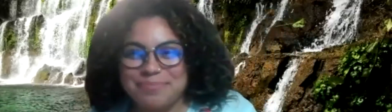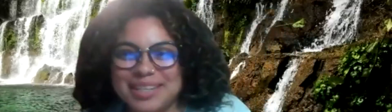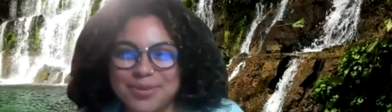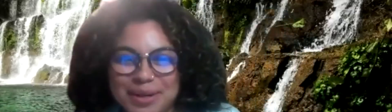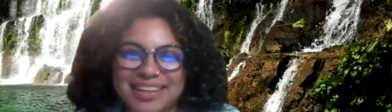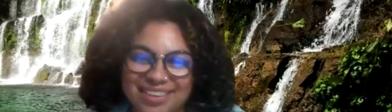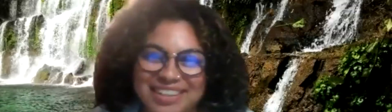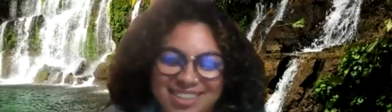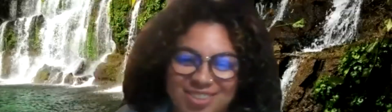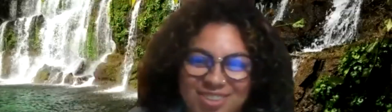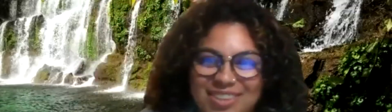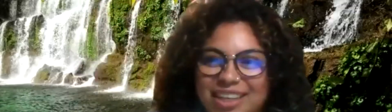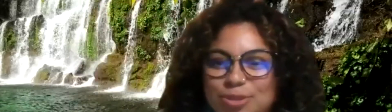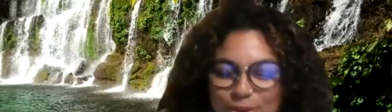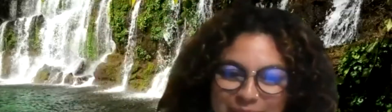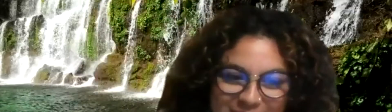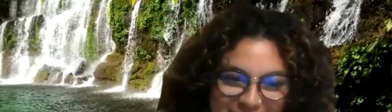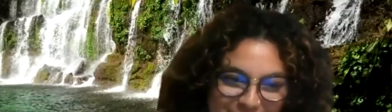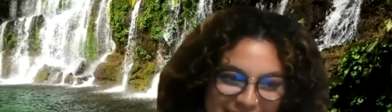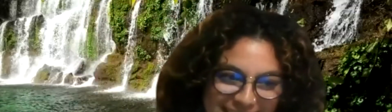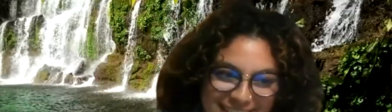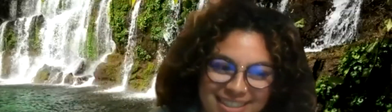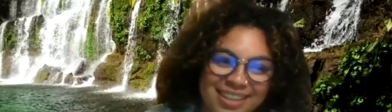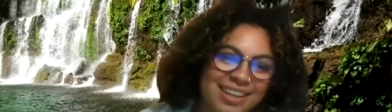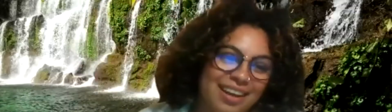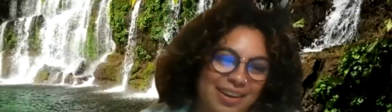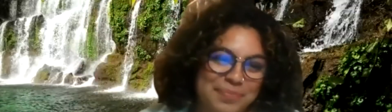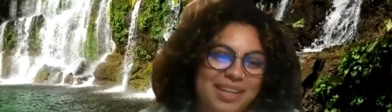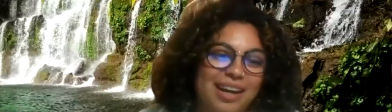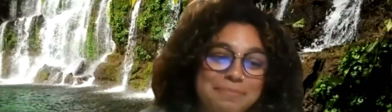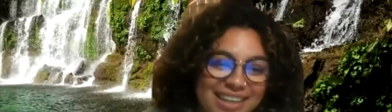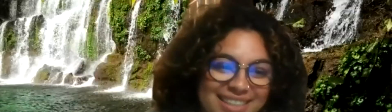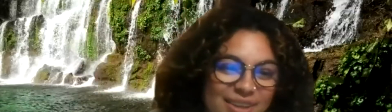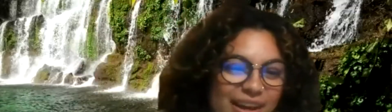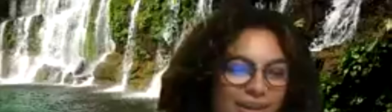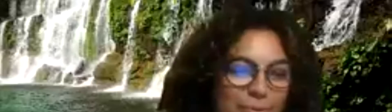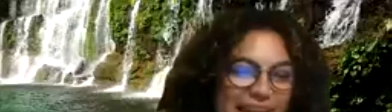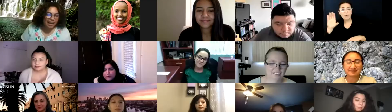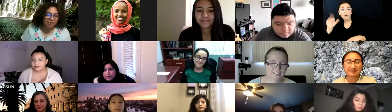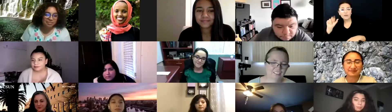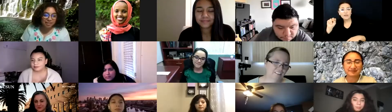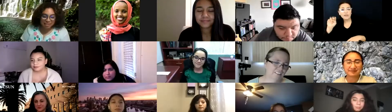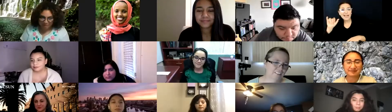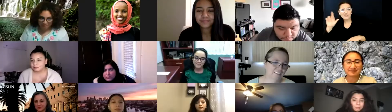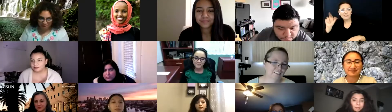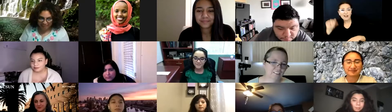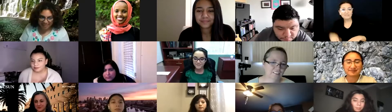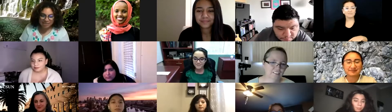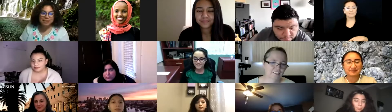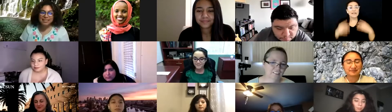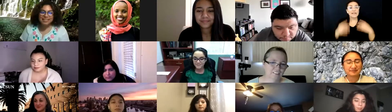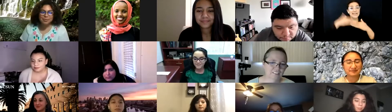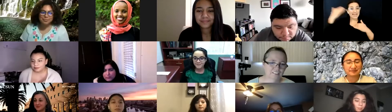work and put in the work that we need to do. Thank you so much, Dr. Bocanegra. Up next, we have a very special